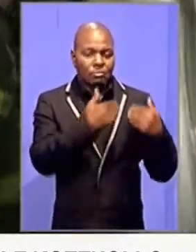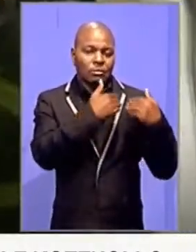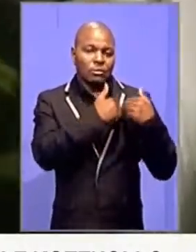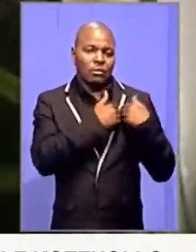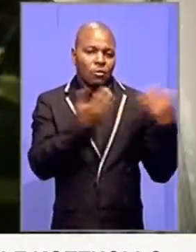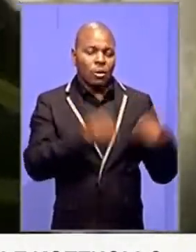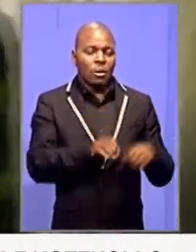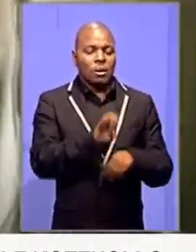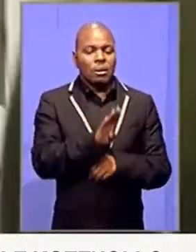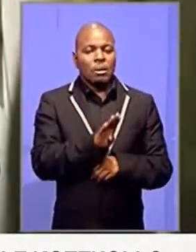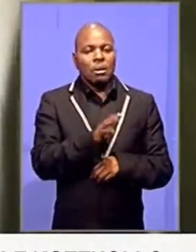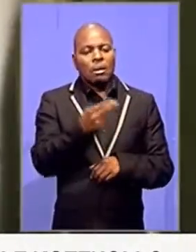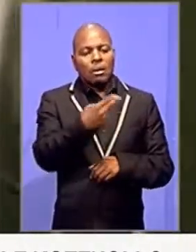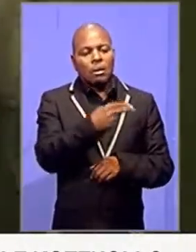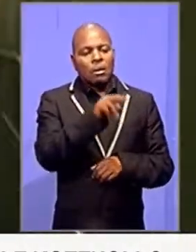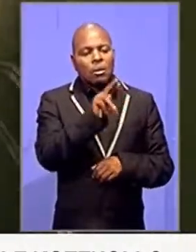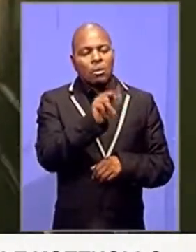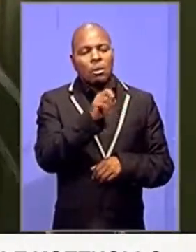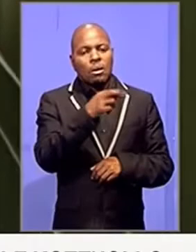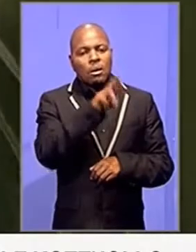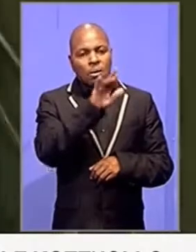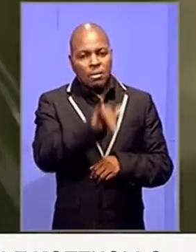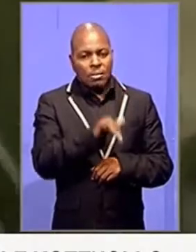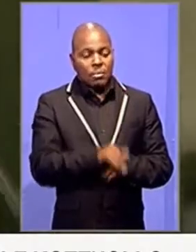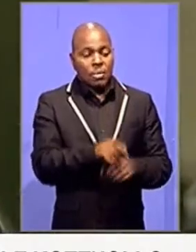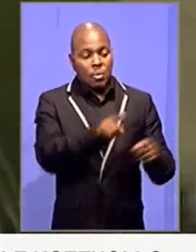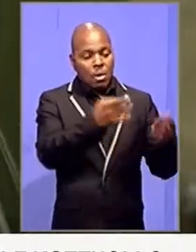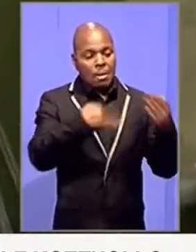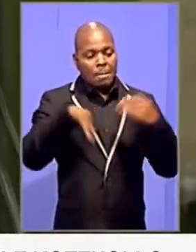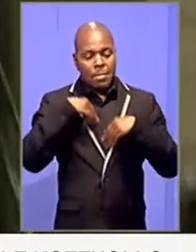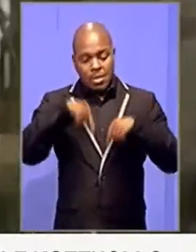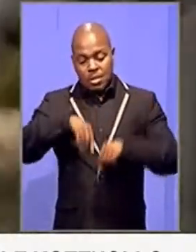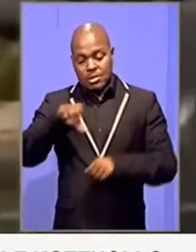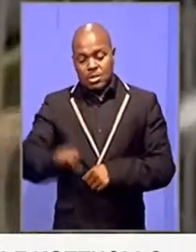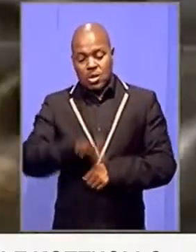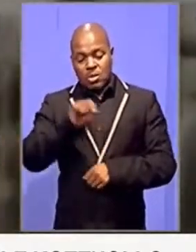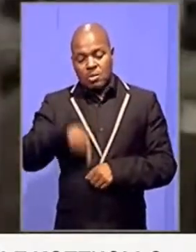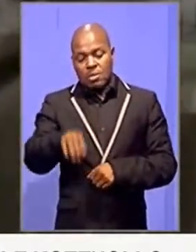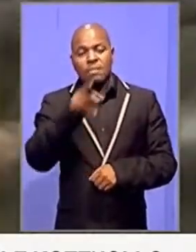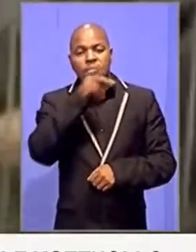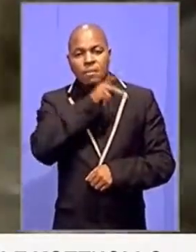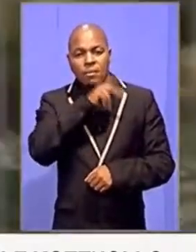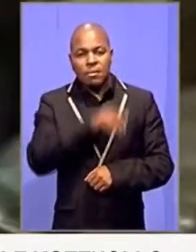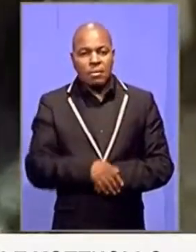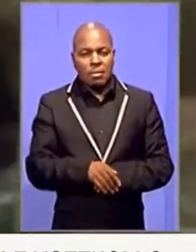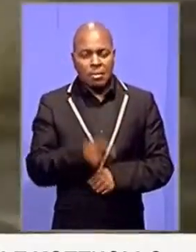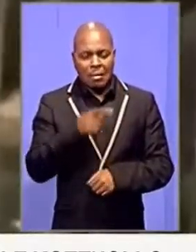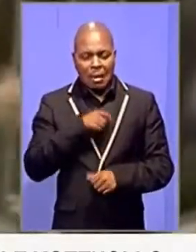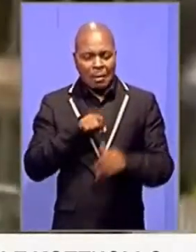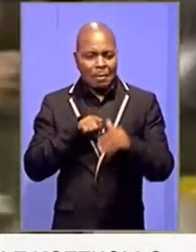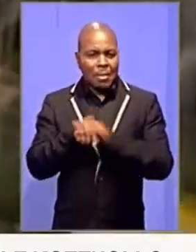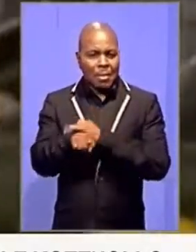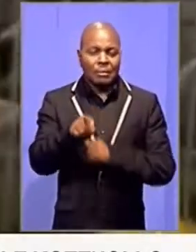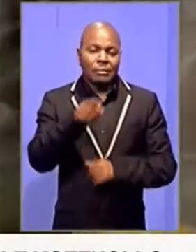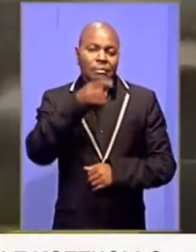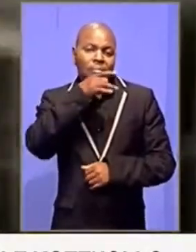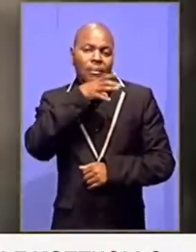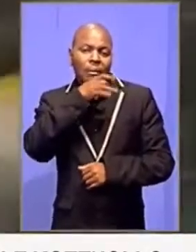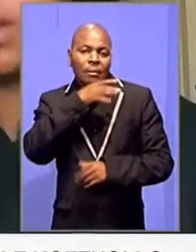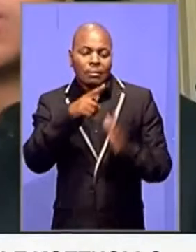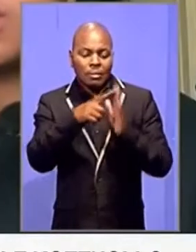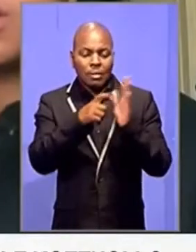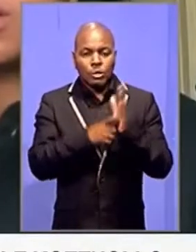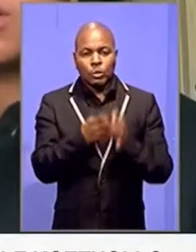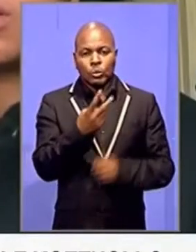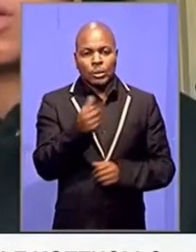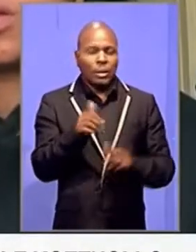ya Budapest, Hungary, mme ba tla kgutlela hae ka Labohlano. We escaped on Saturday, which was the 26th.